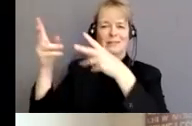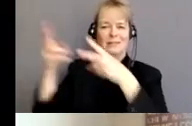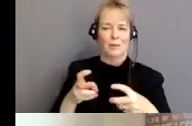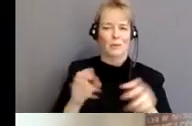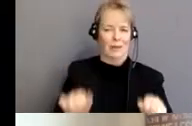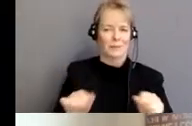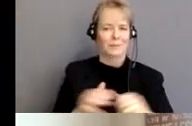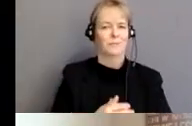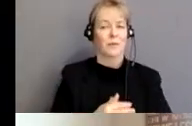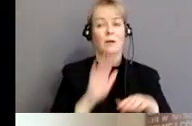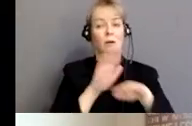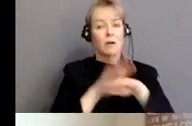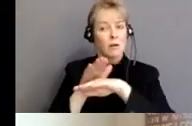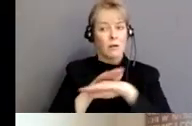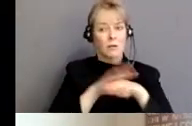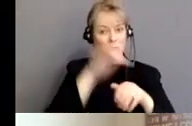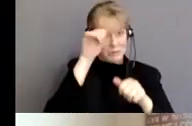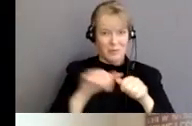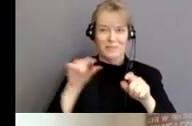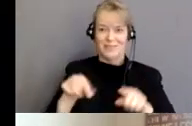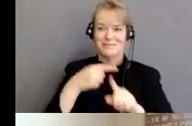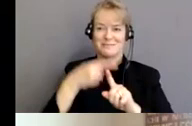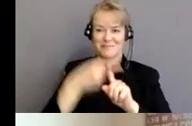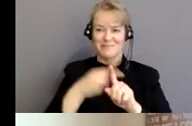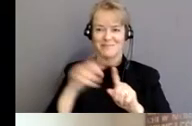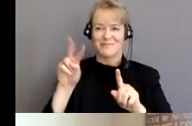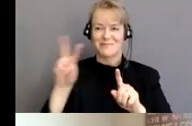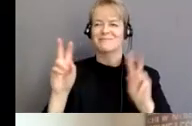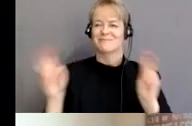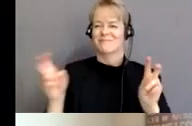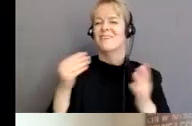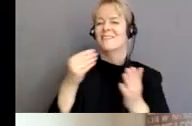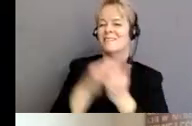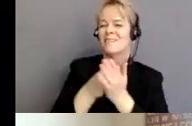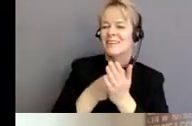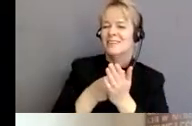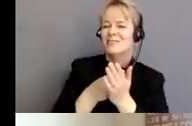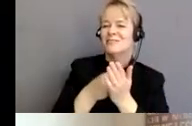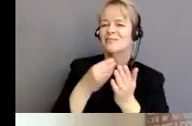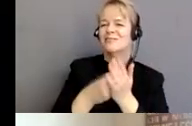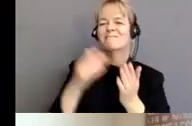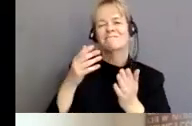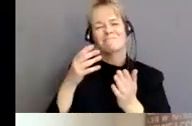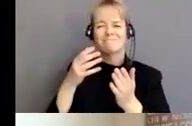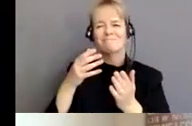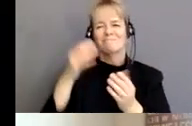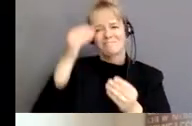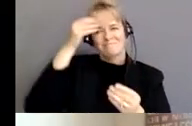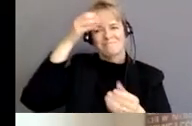to remind people, again, it is Financial Literacy Month. And again, just building on what Chris had talked about,